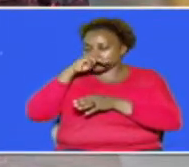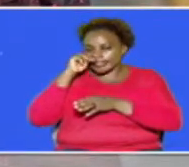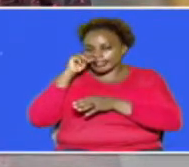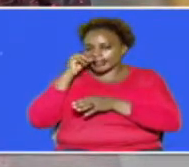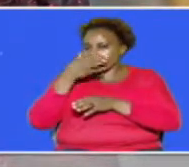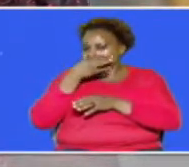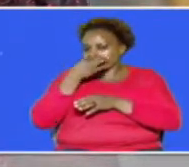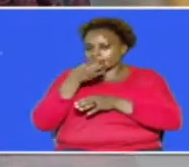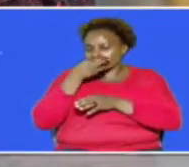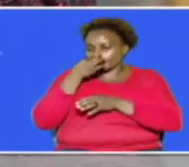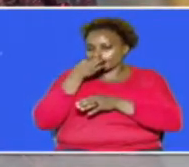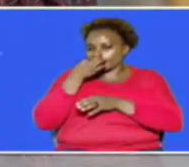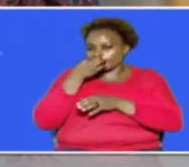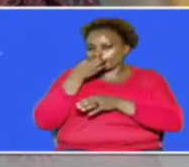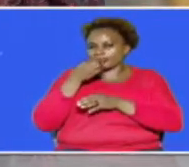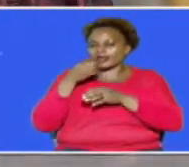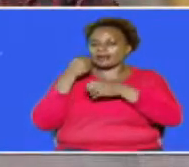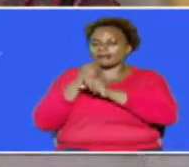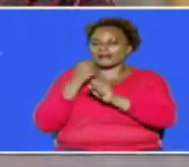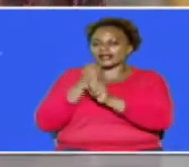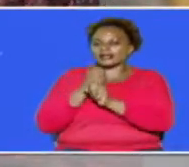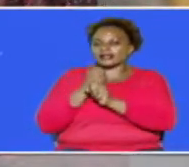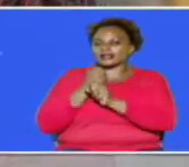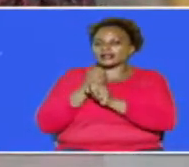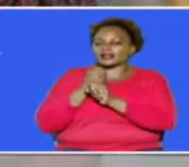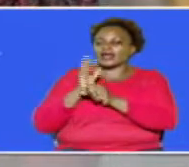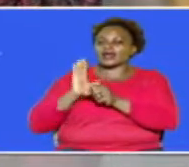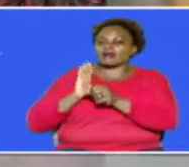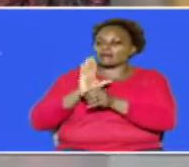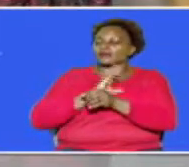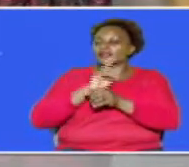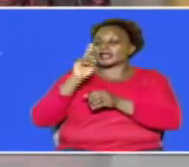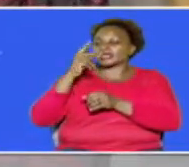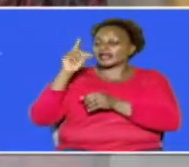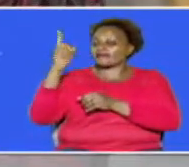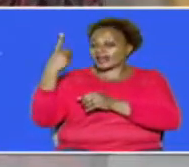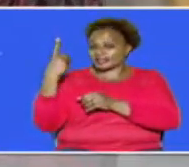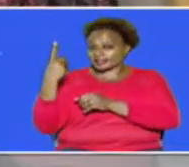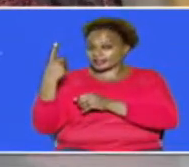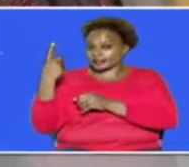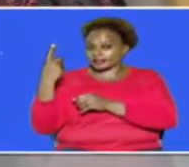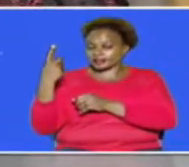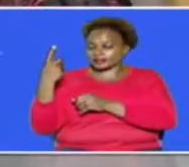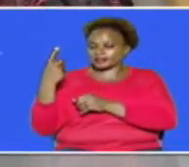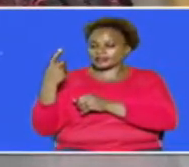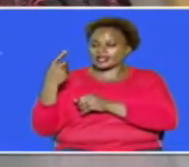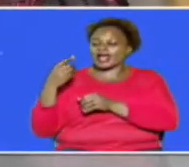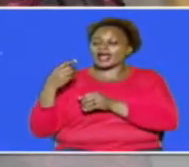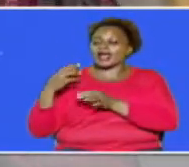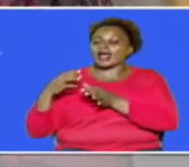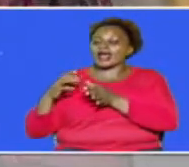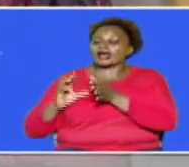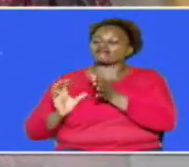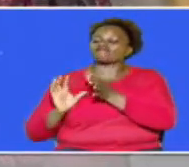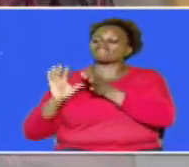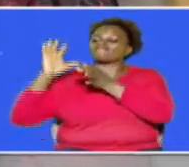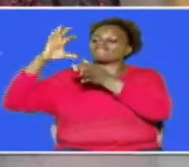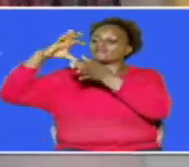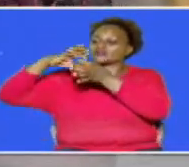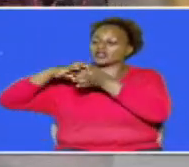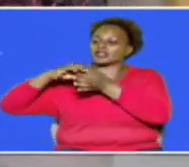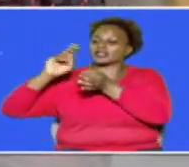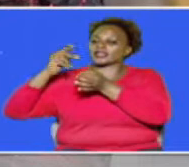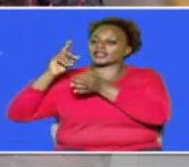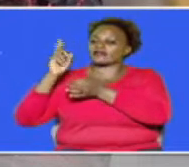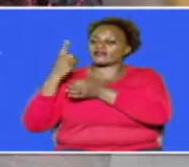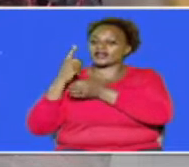and Wetangula, yes. they formed a body called Kenya Kwanza. Mm-hmm. So we have gone into Kenya Kwanza. I am not